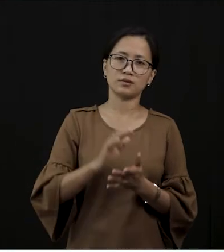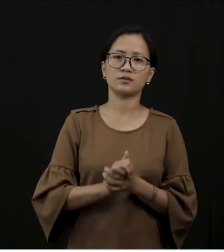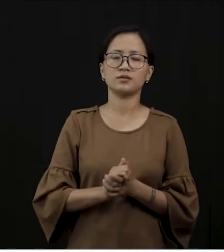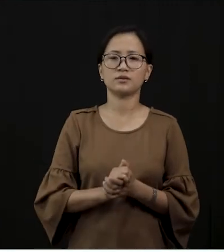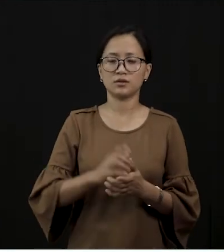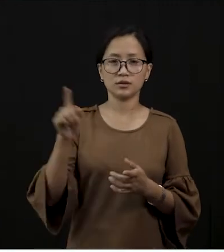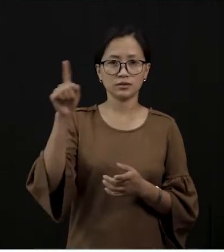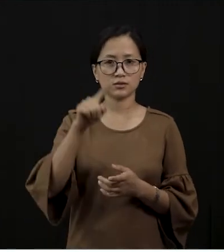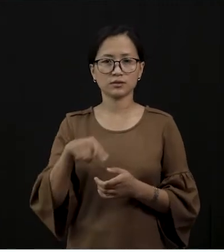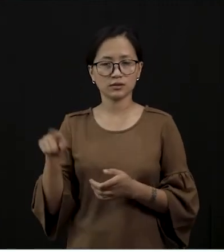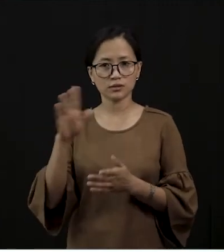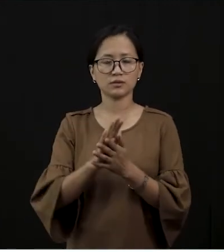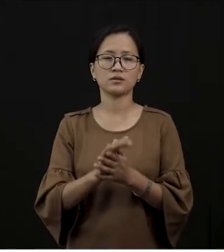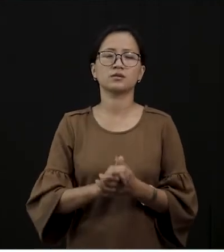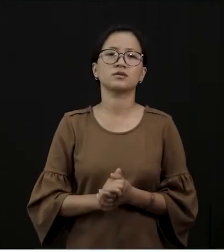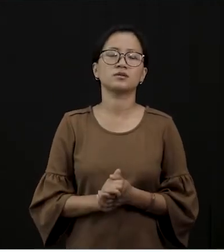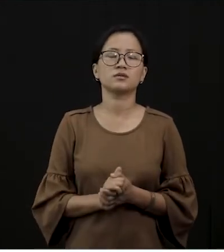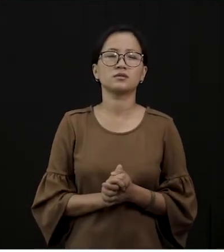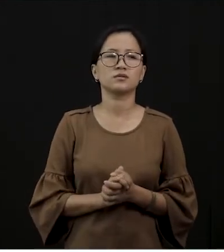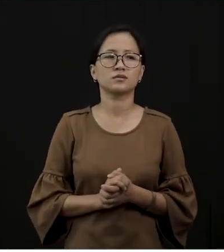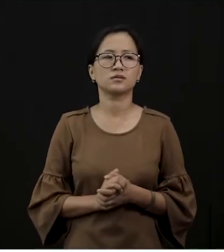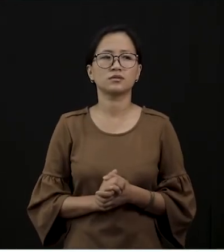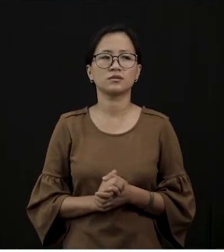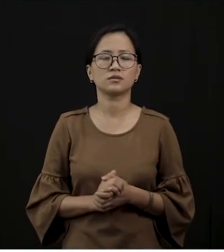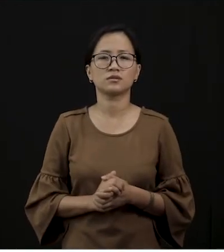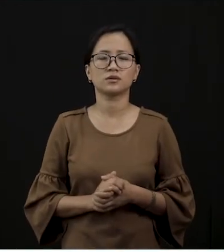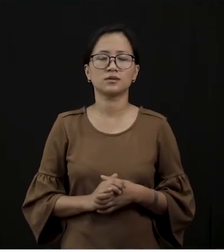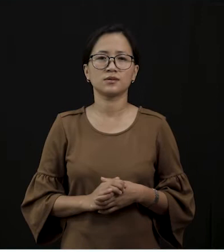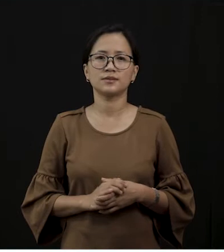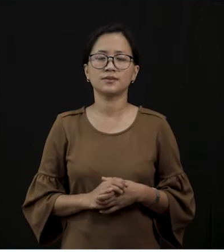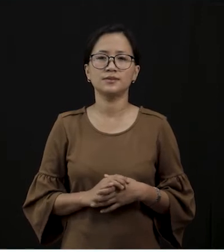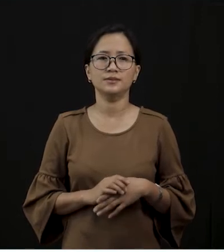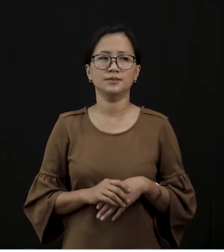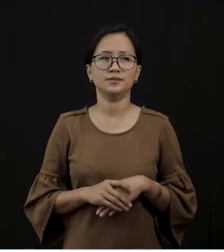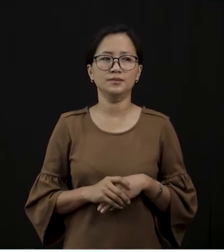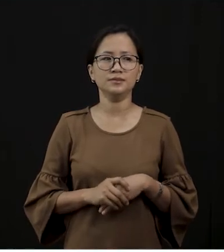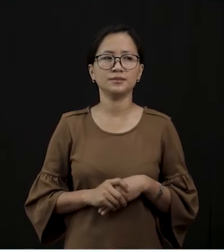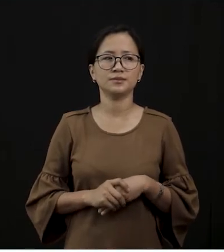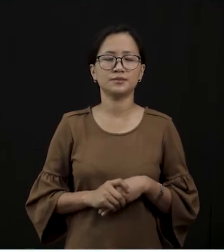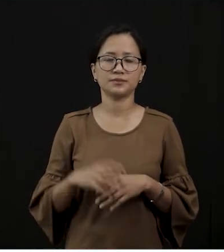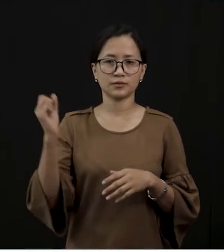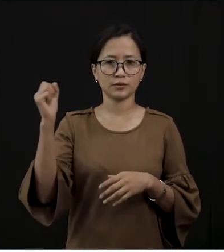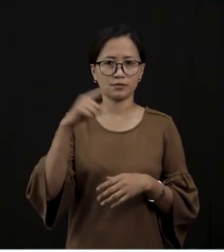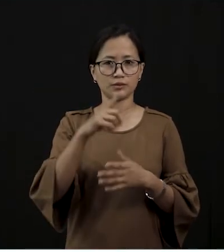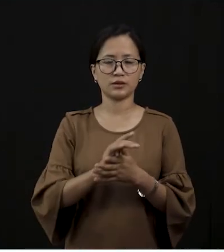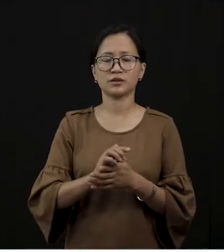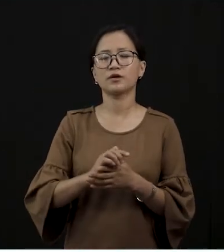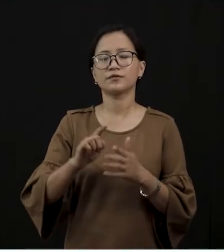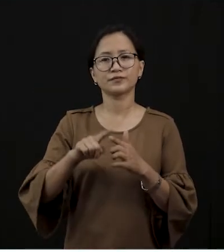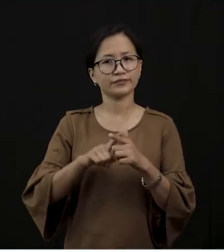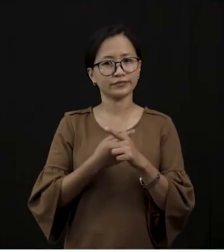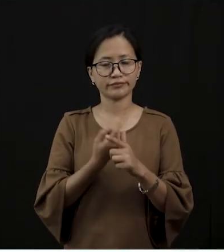this circle goes on and on. Okay, then this is the month of